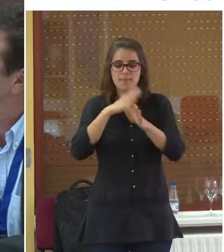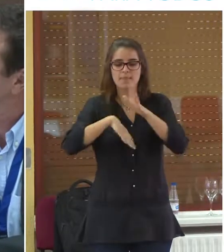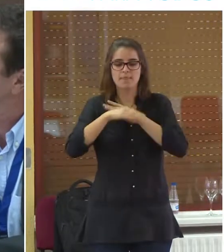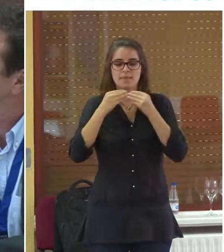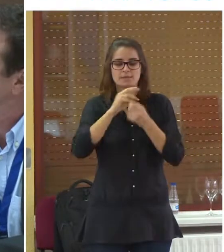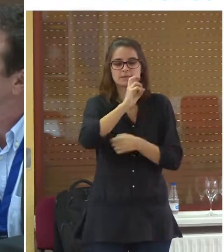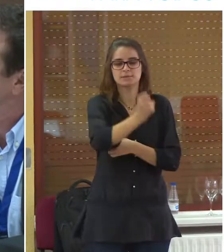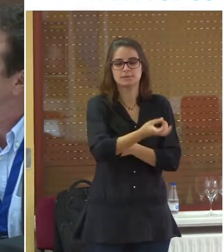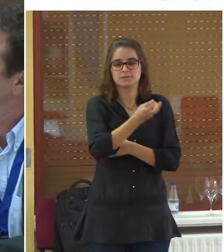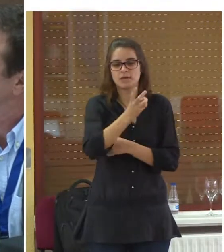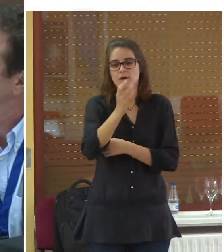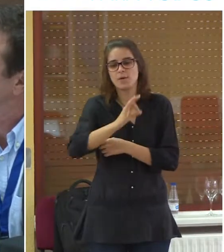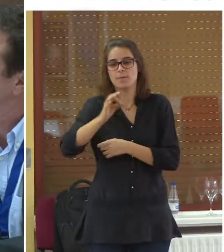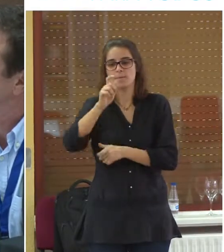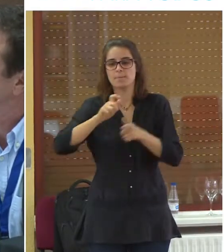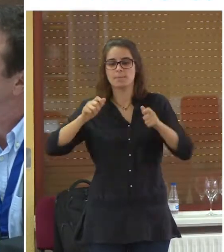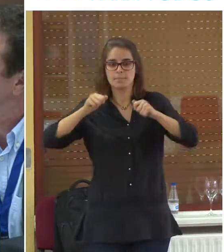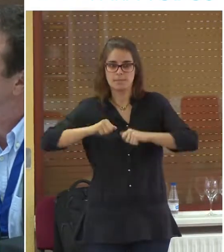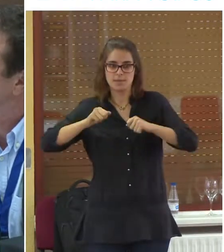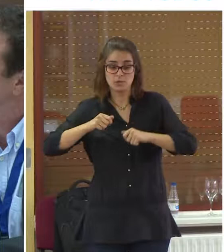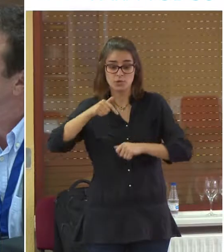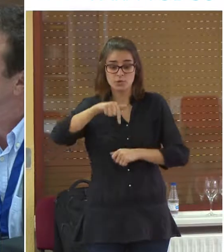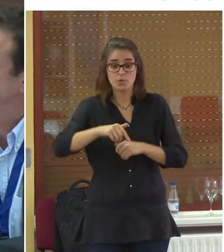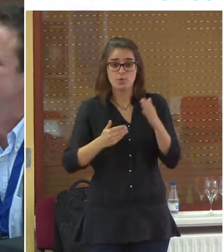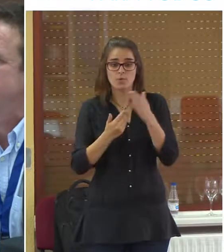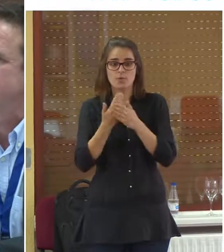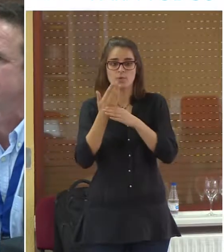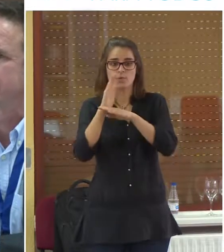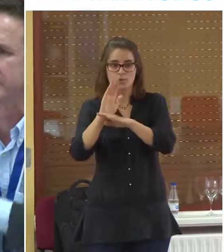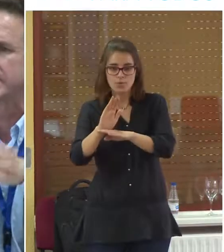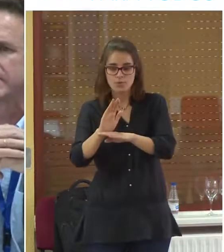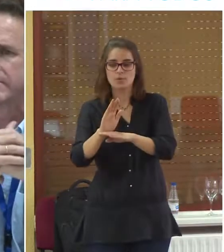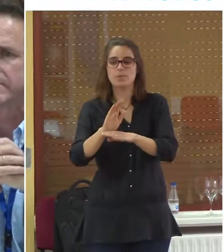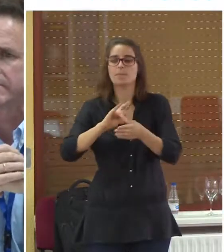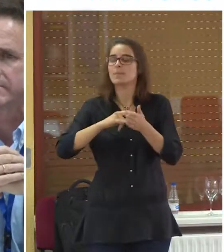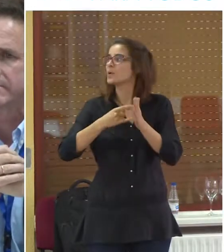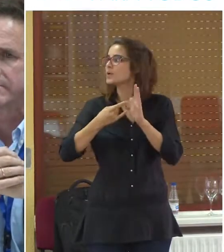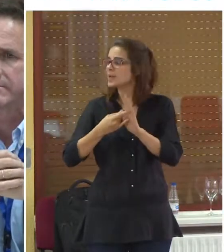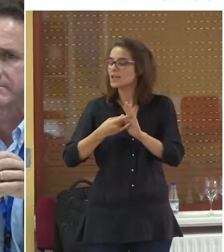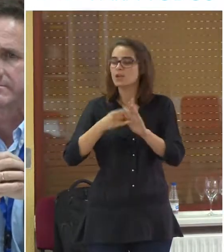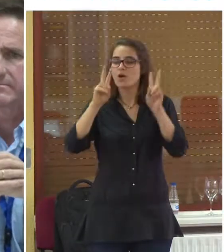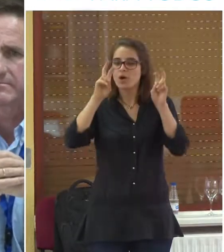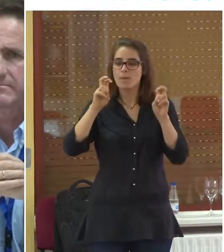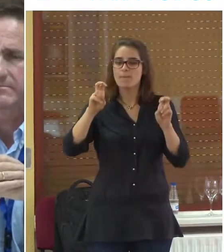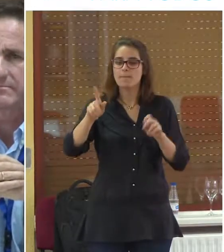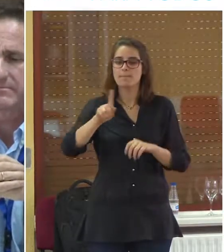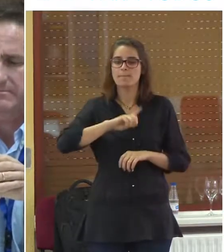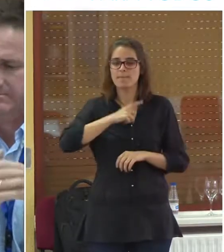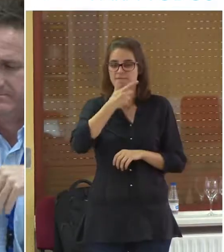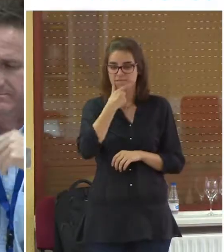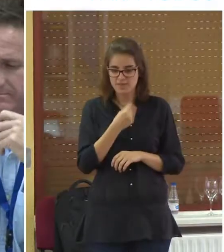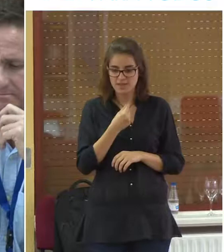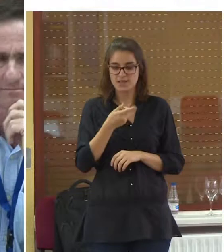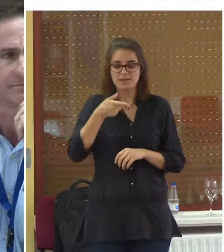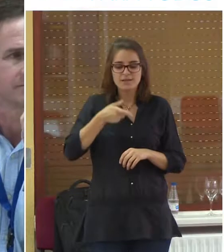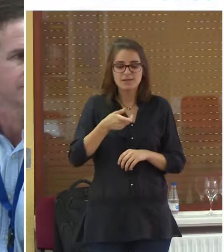with disabilities and elderly people. Today I'm going to introduce the Me Facilita project,